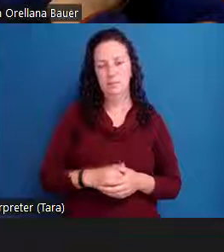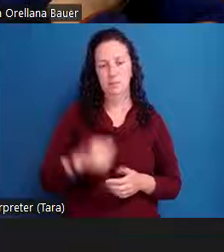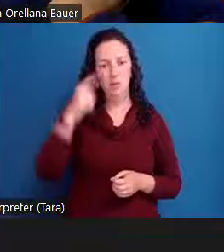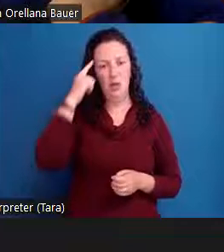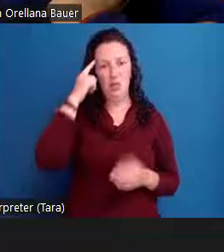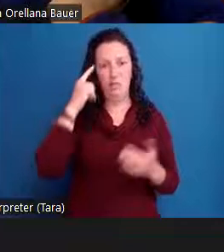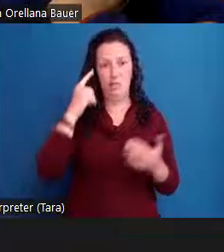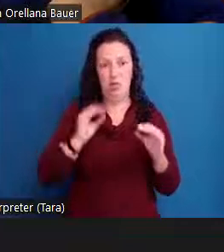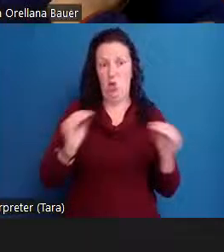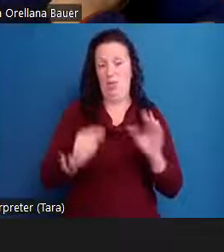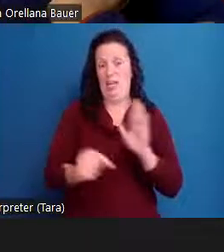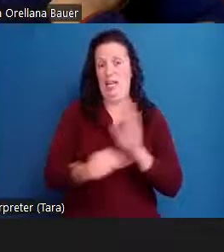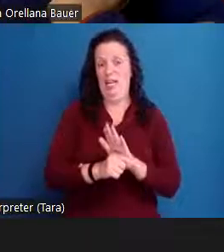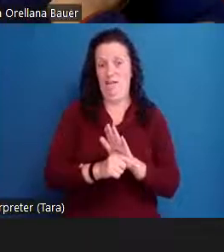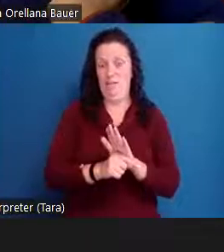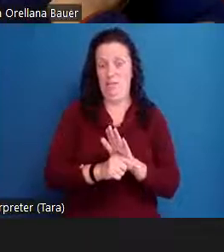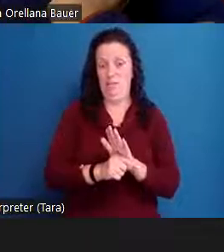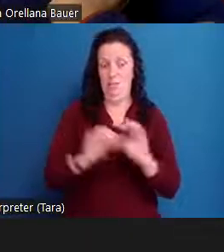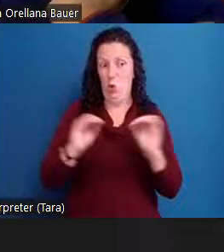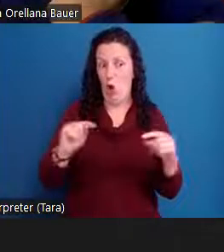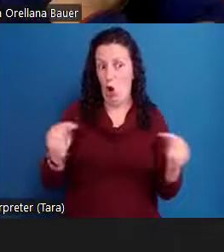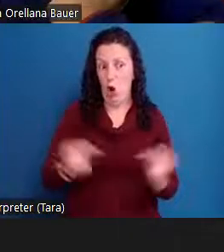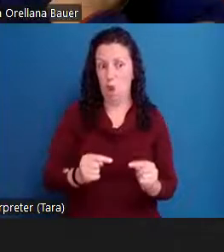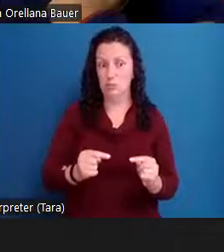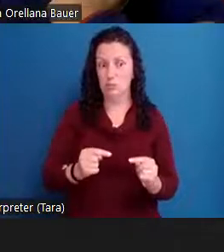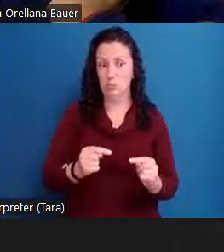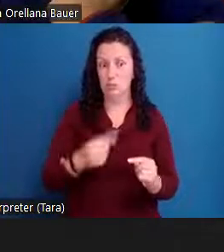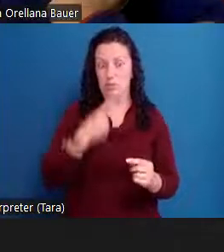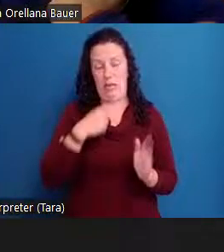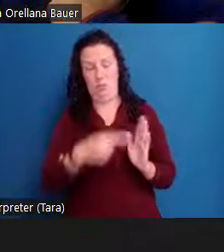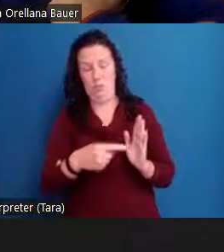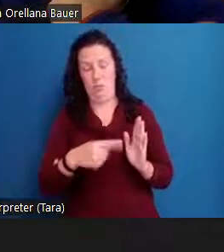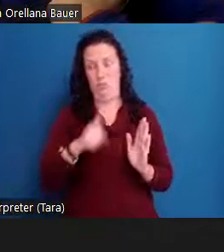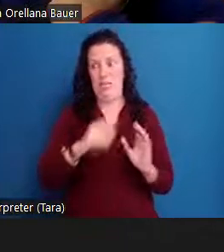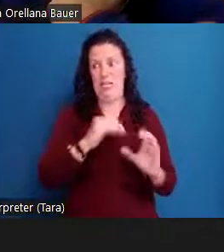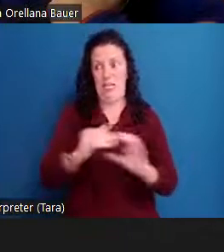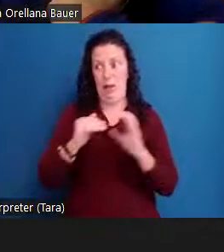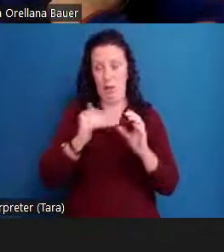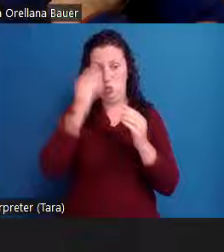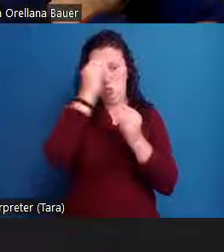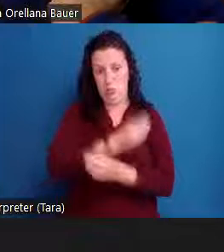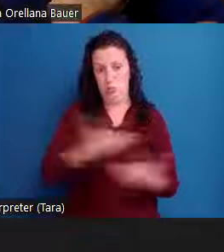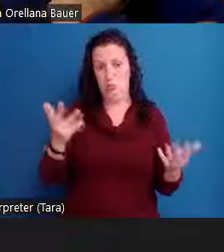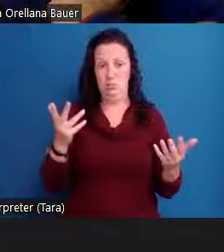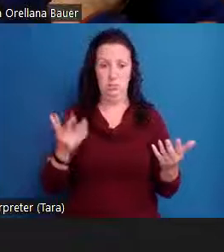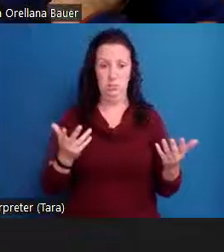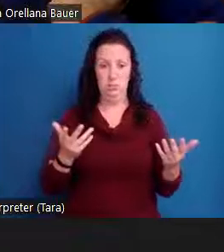in suggesting that at least an email goes around that says, here are the thoughts in terms of